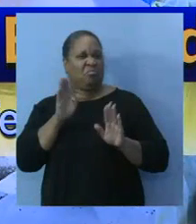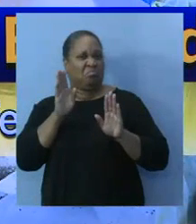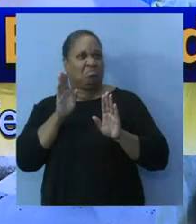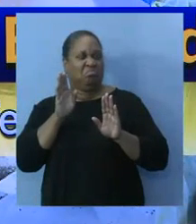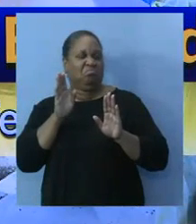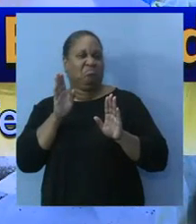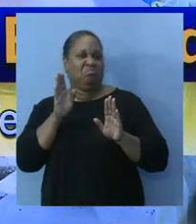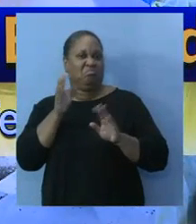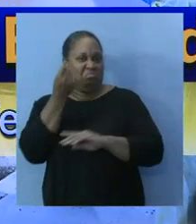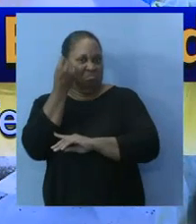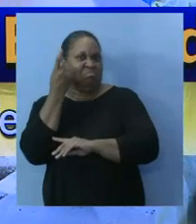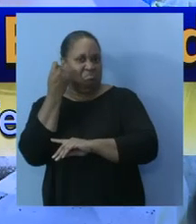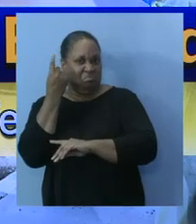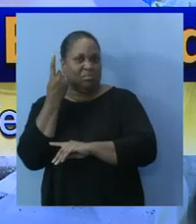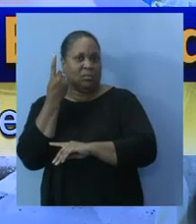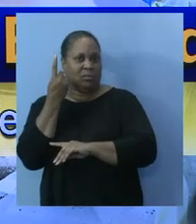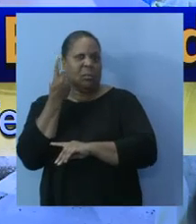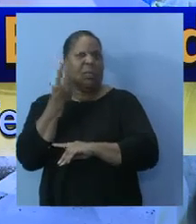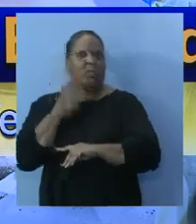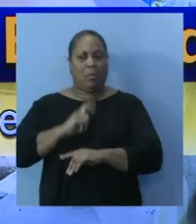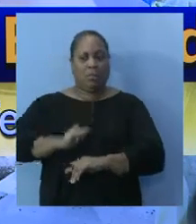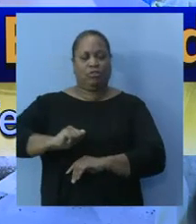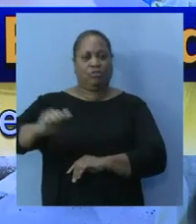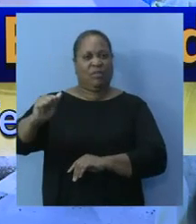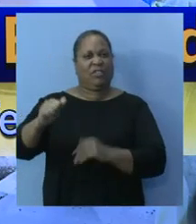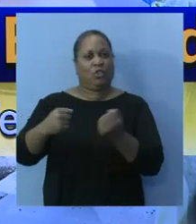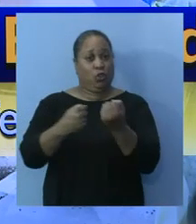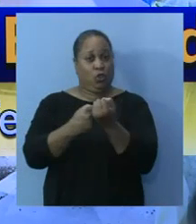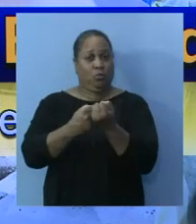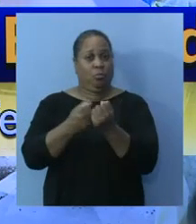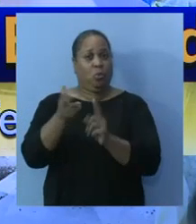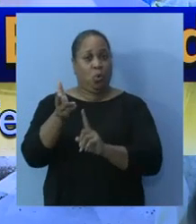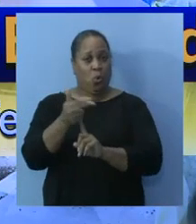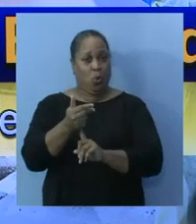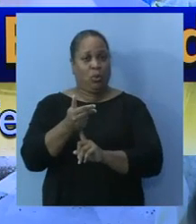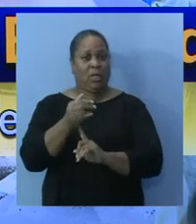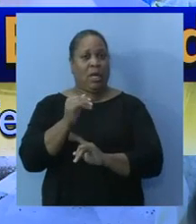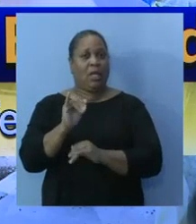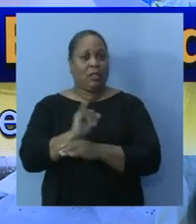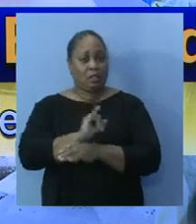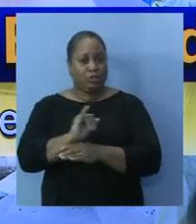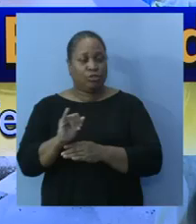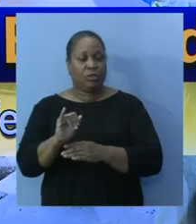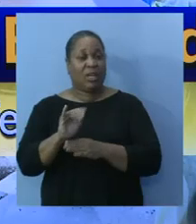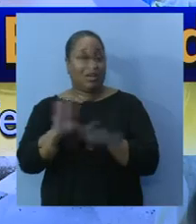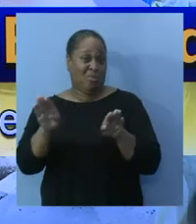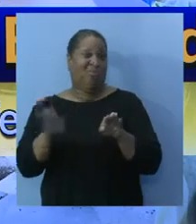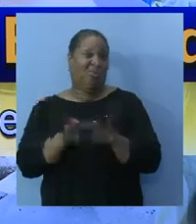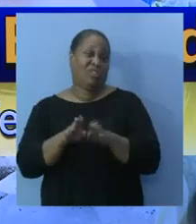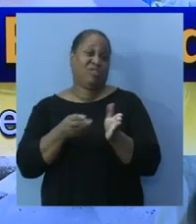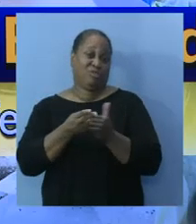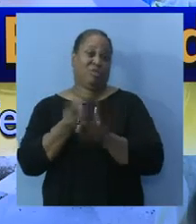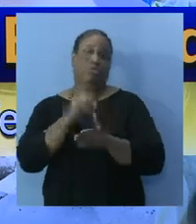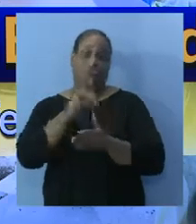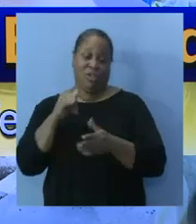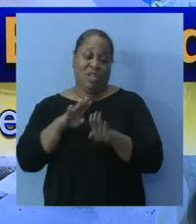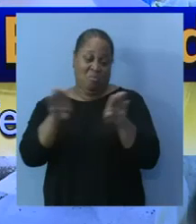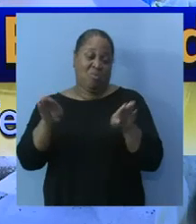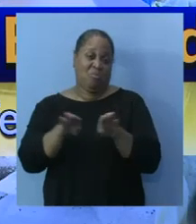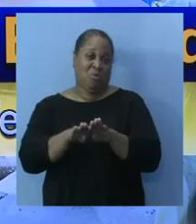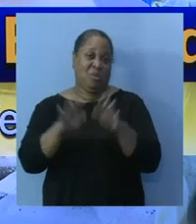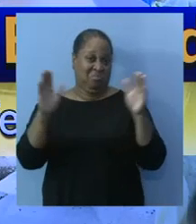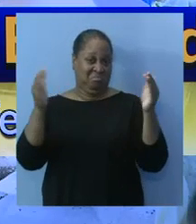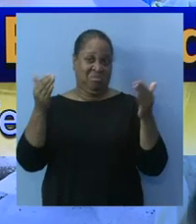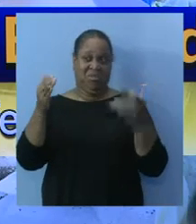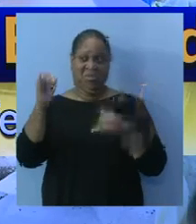limited visitation travel, but to support our hotel industry. And the truth is that Bermuda is in a far better position than other